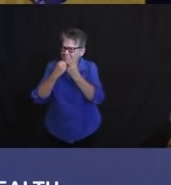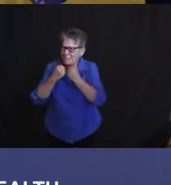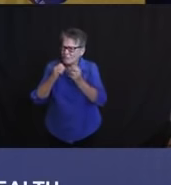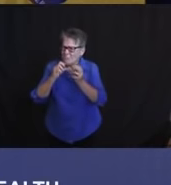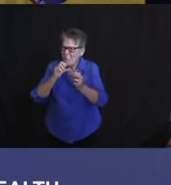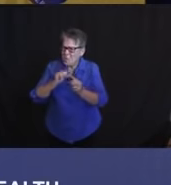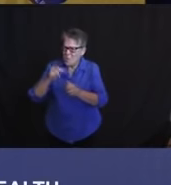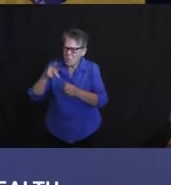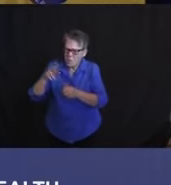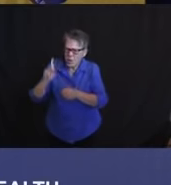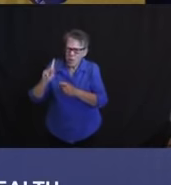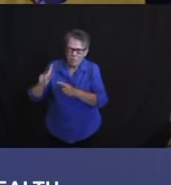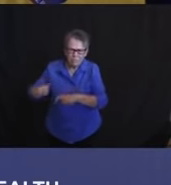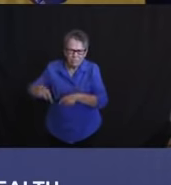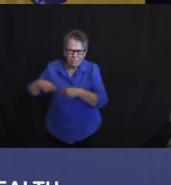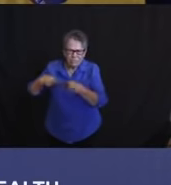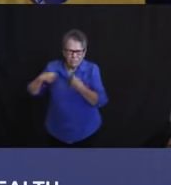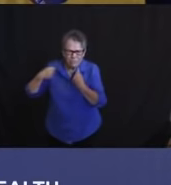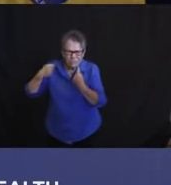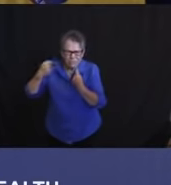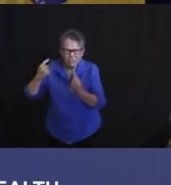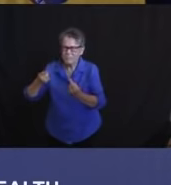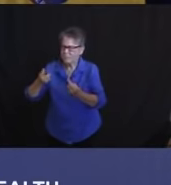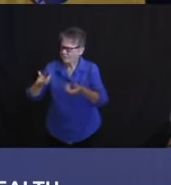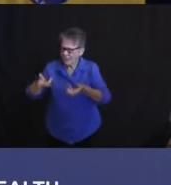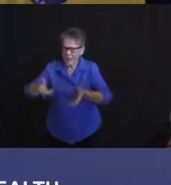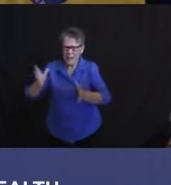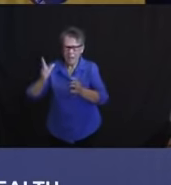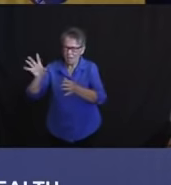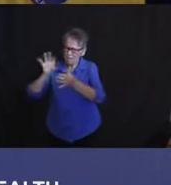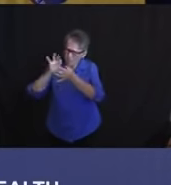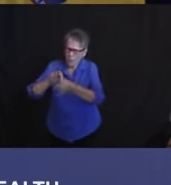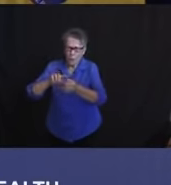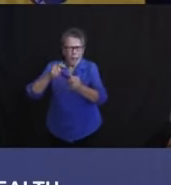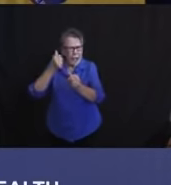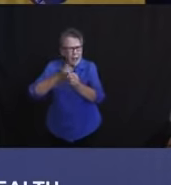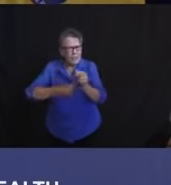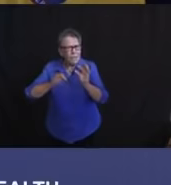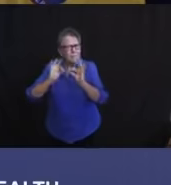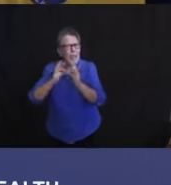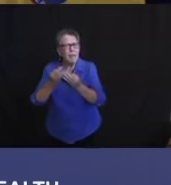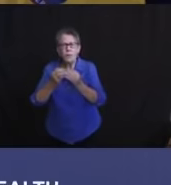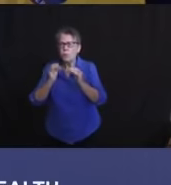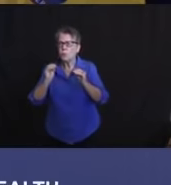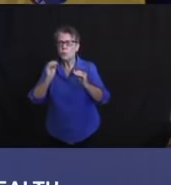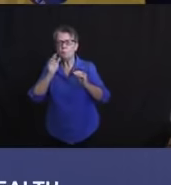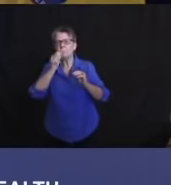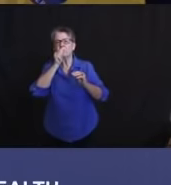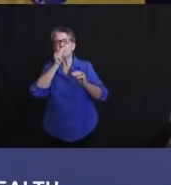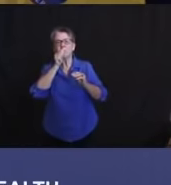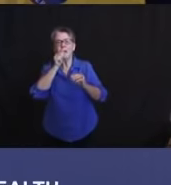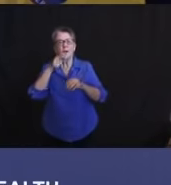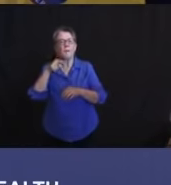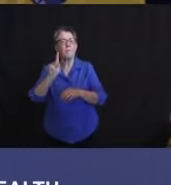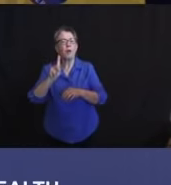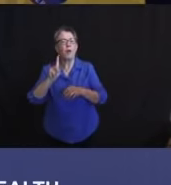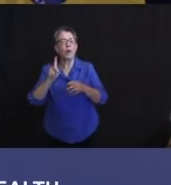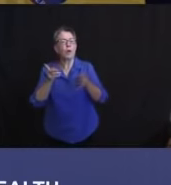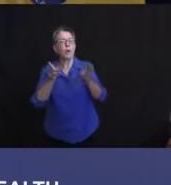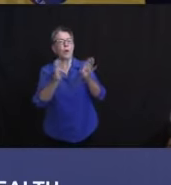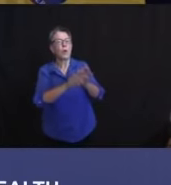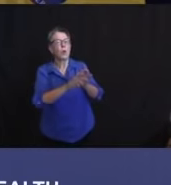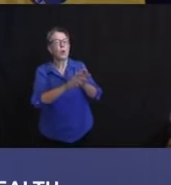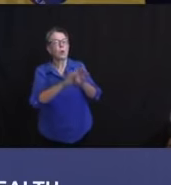budget agreement. And by the way, these things, even in a normal, peaceful time, get done very